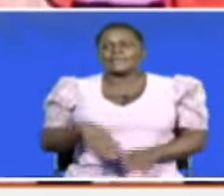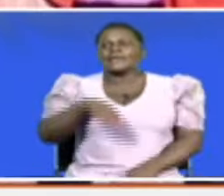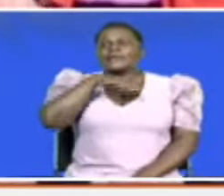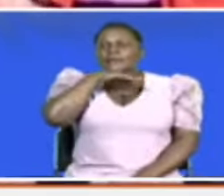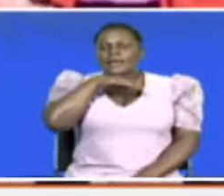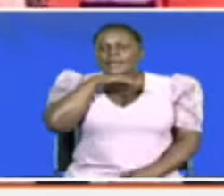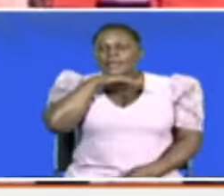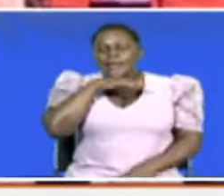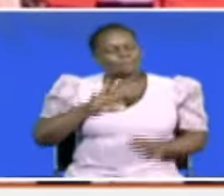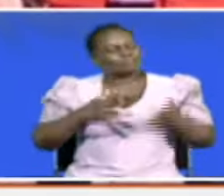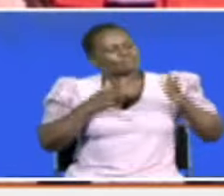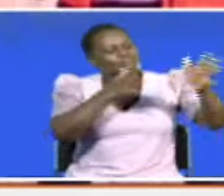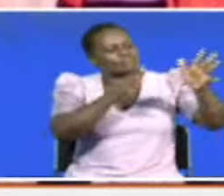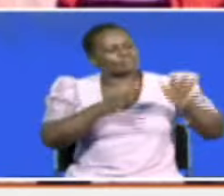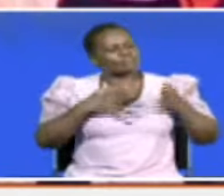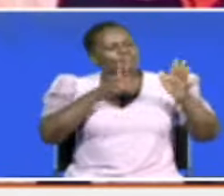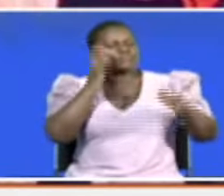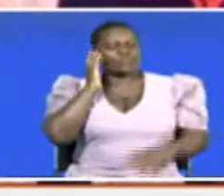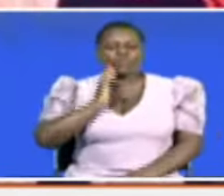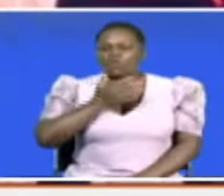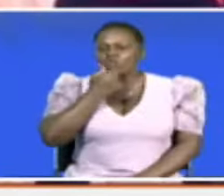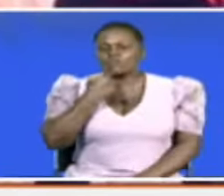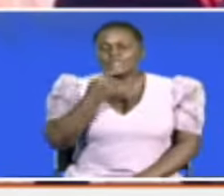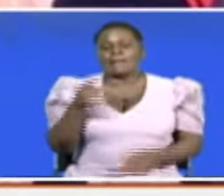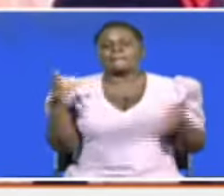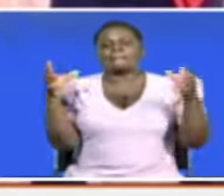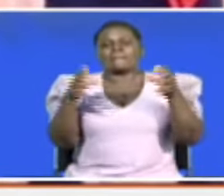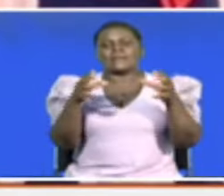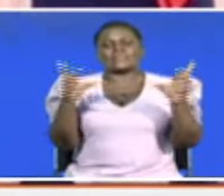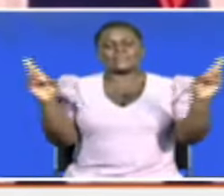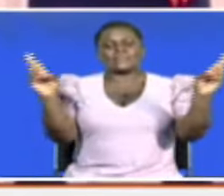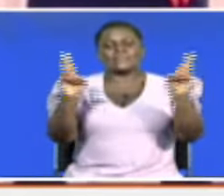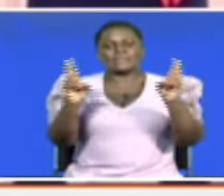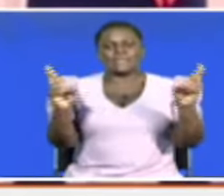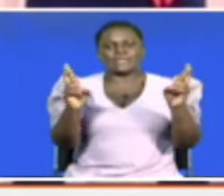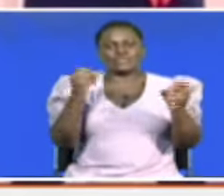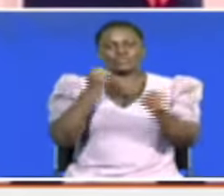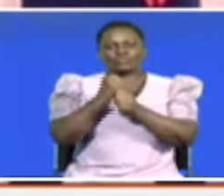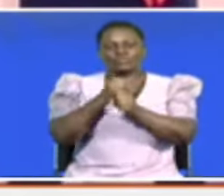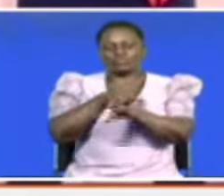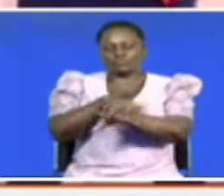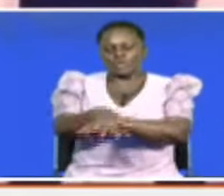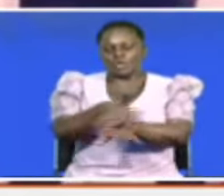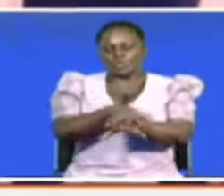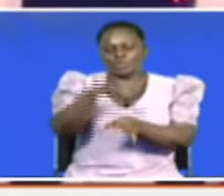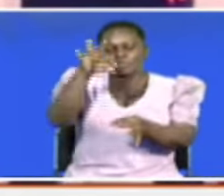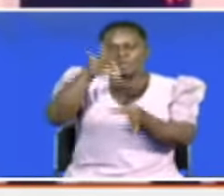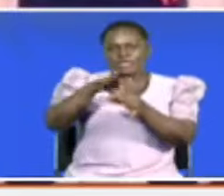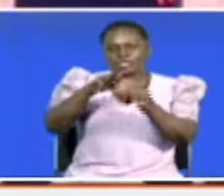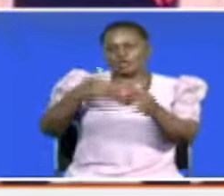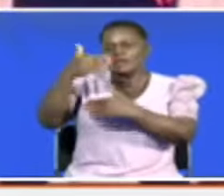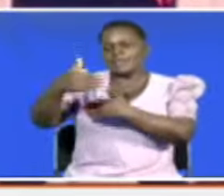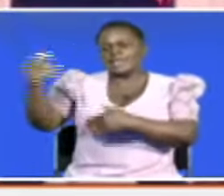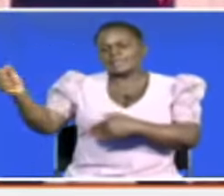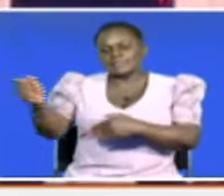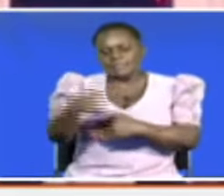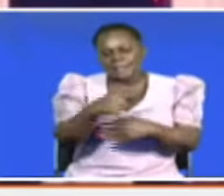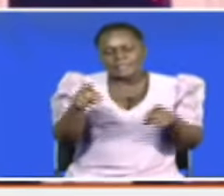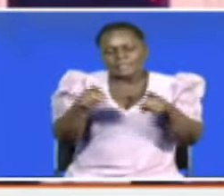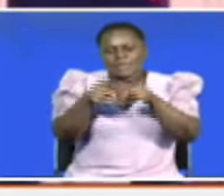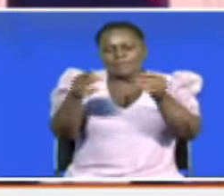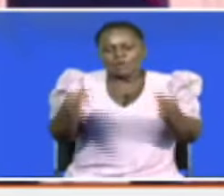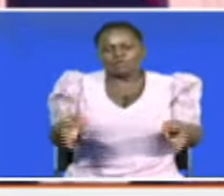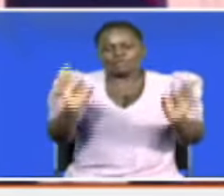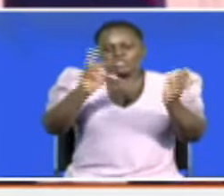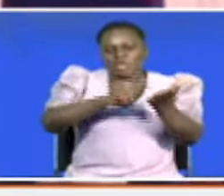Odinga, who heaped praises on Anyang' Nyong'o, said the party was now ready to hold next month's grassroots elections, even as he